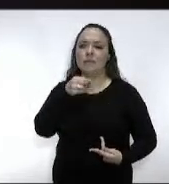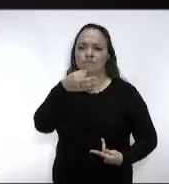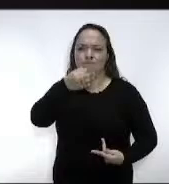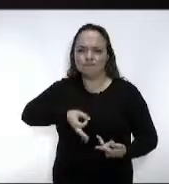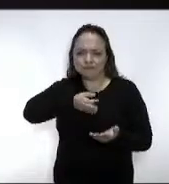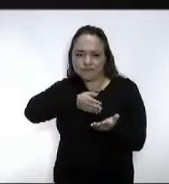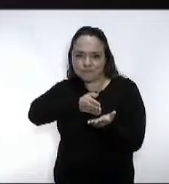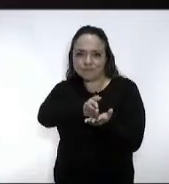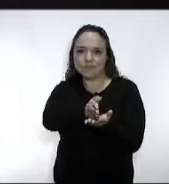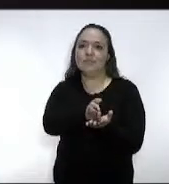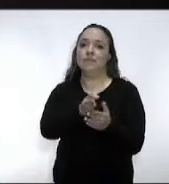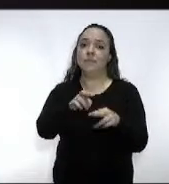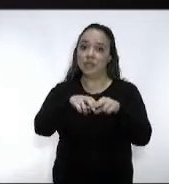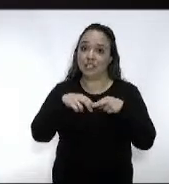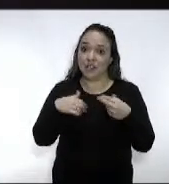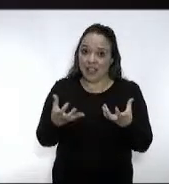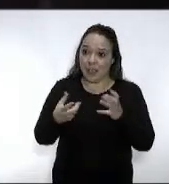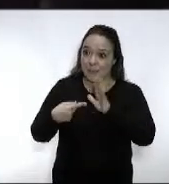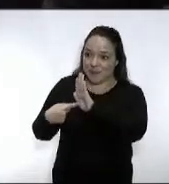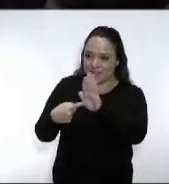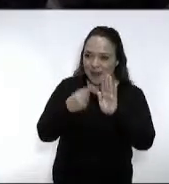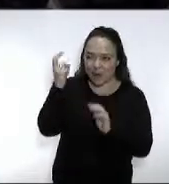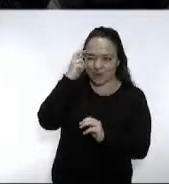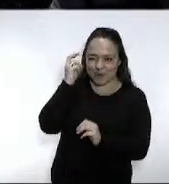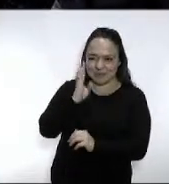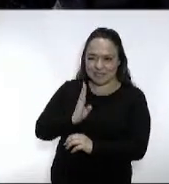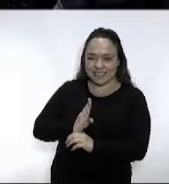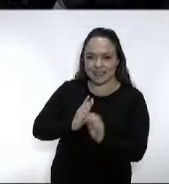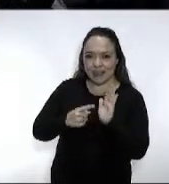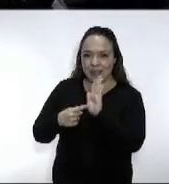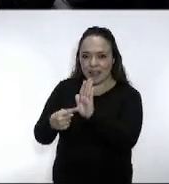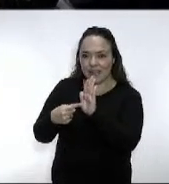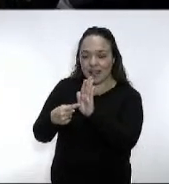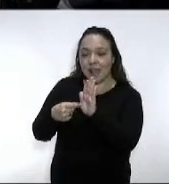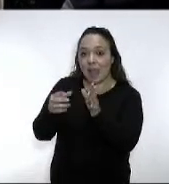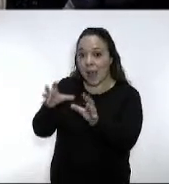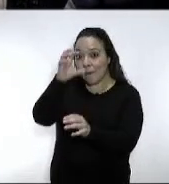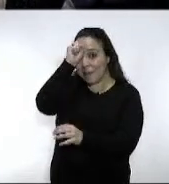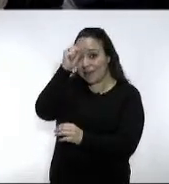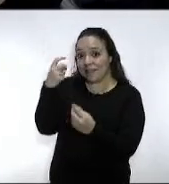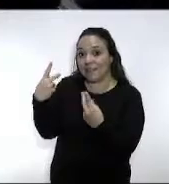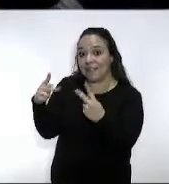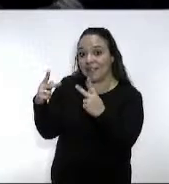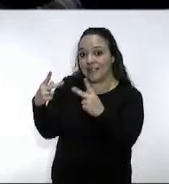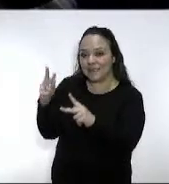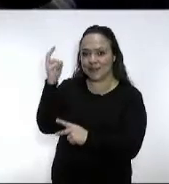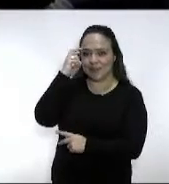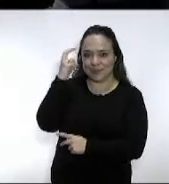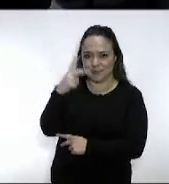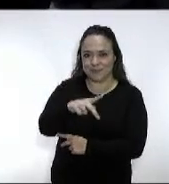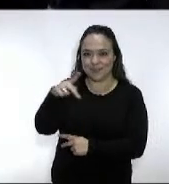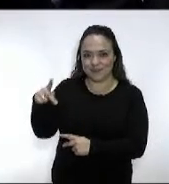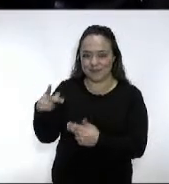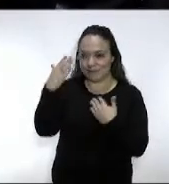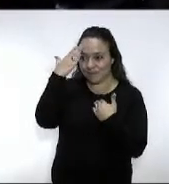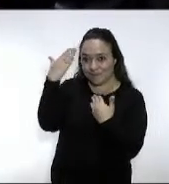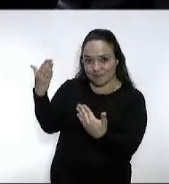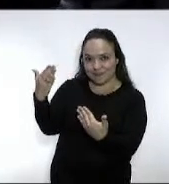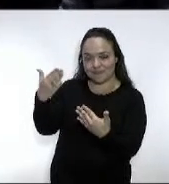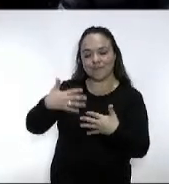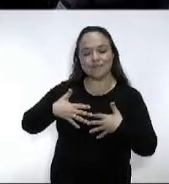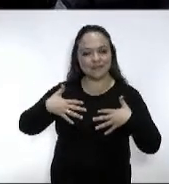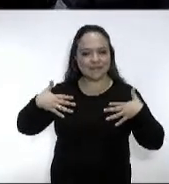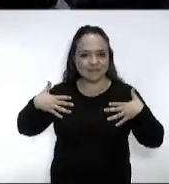graduating today as people with a critical sense, humanistic sense, and capable of taking educated